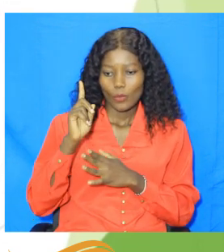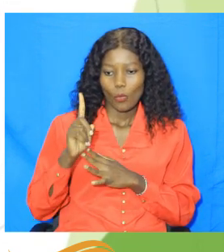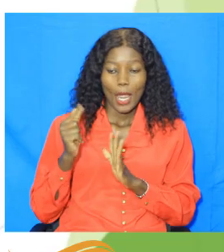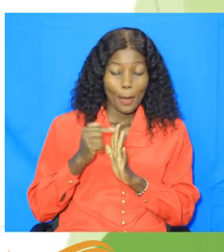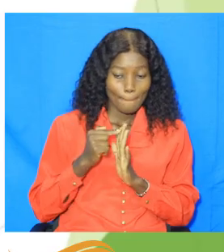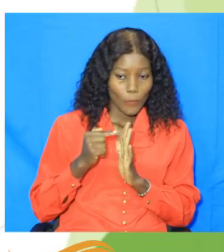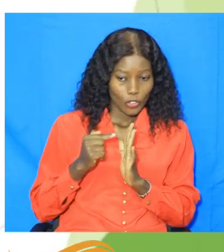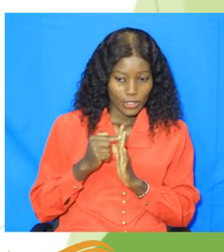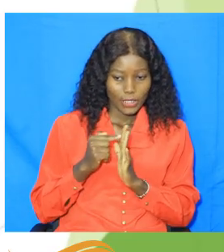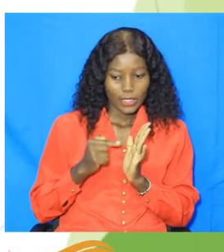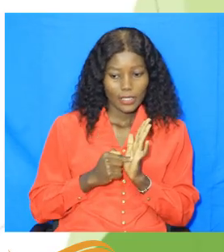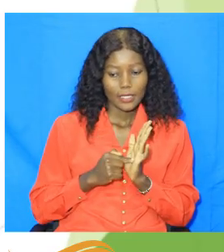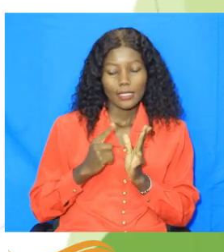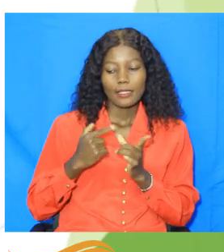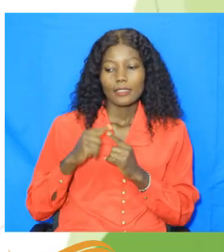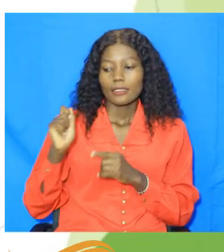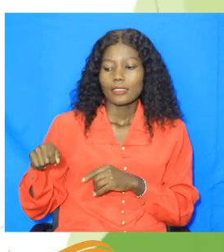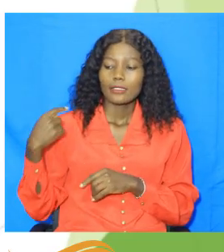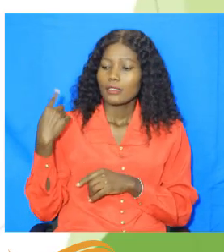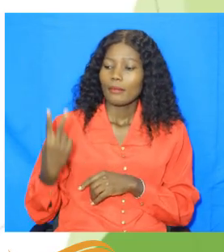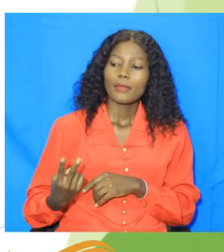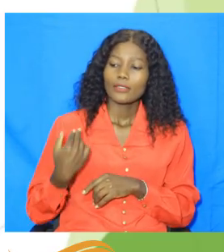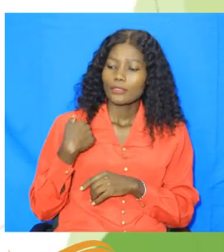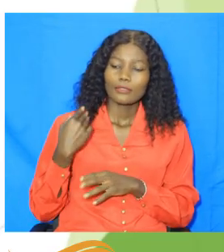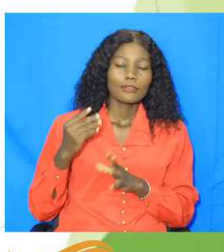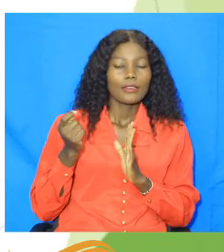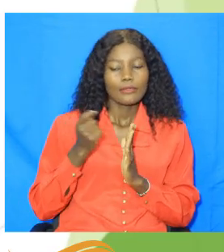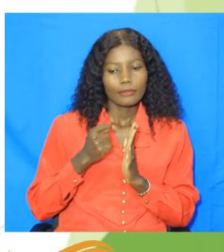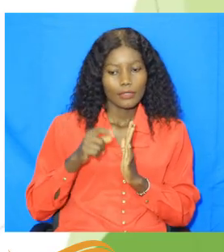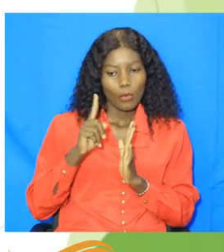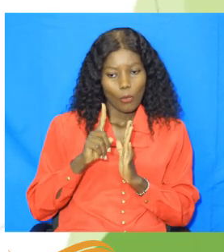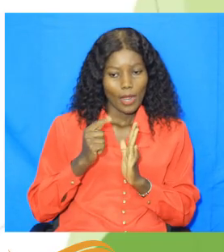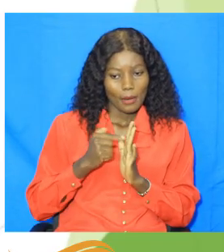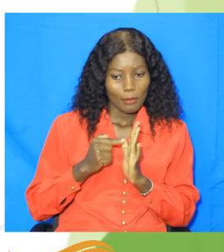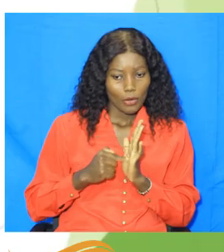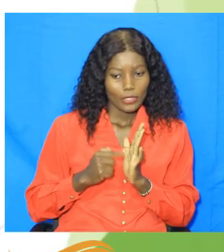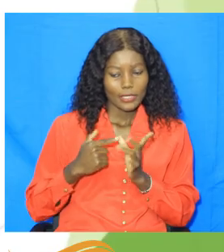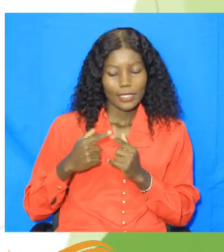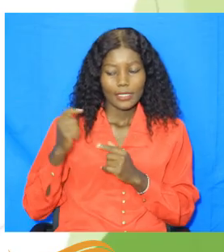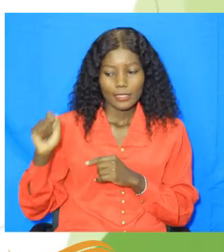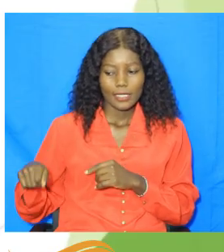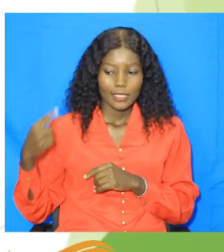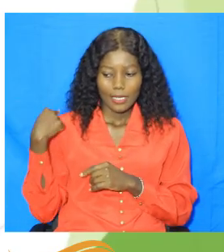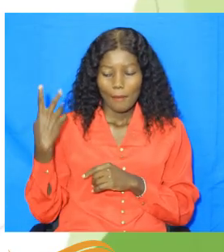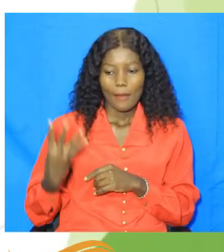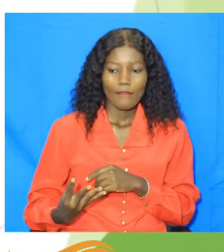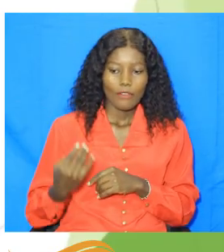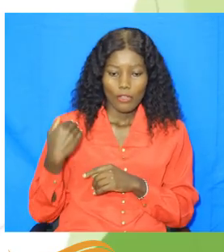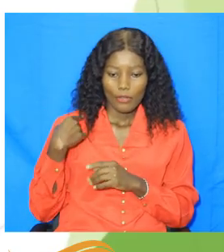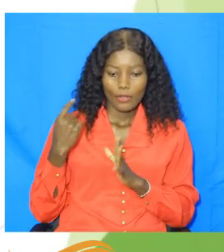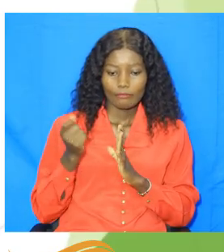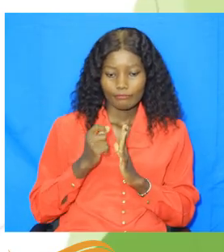judge number 2 has indicated 1 point, and judge number 4 has